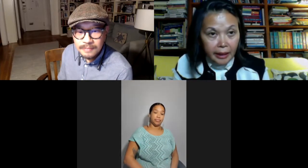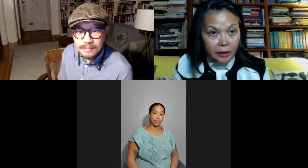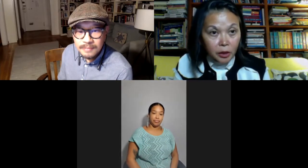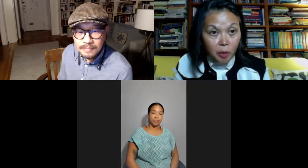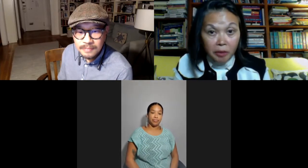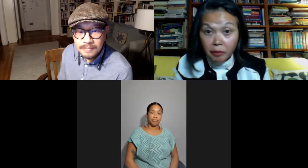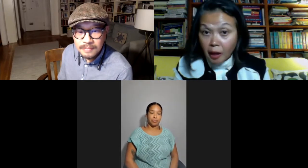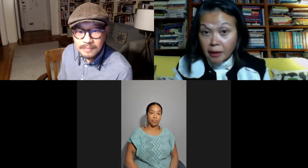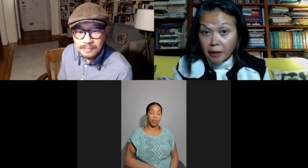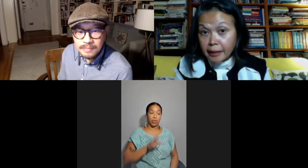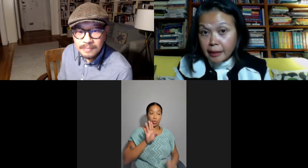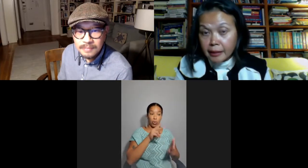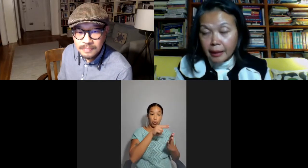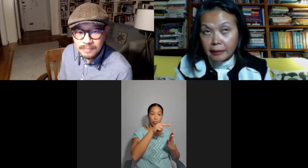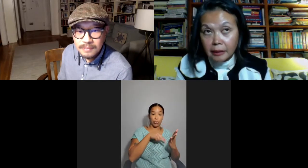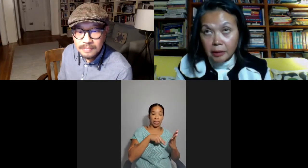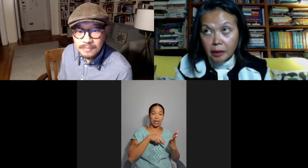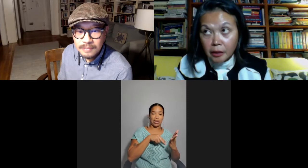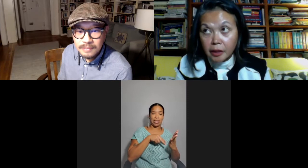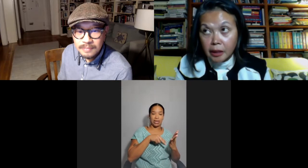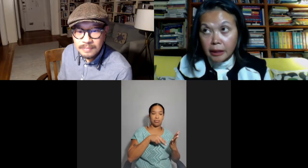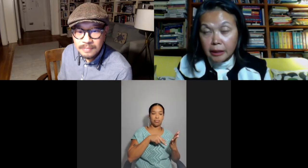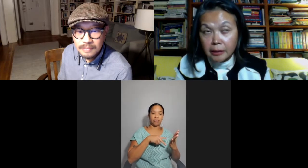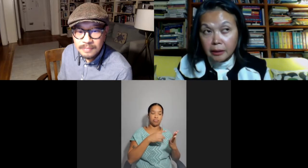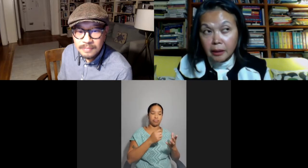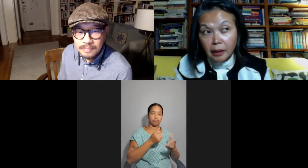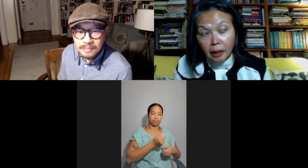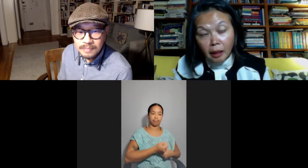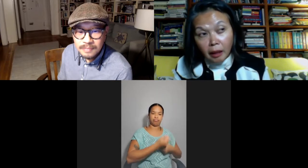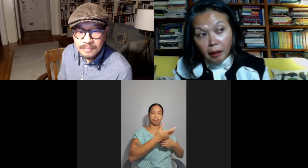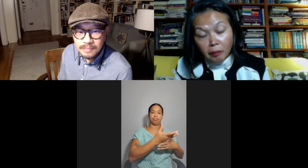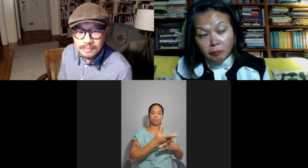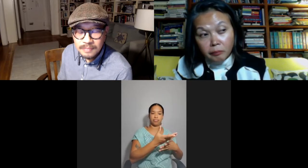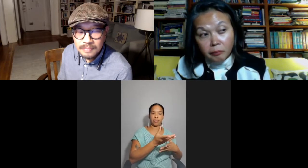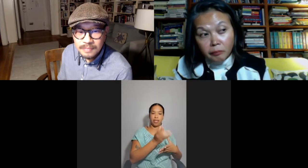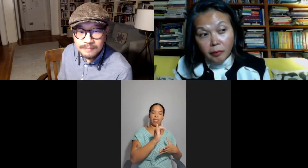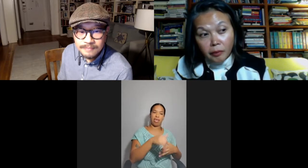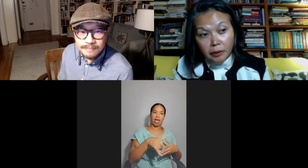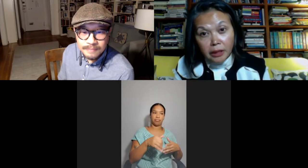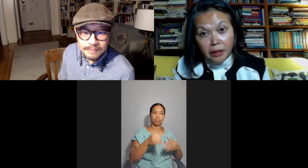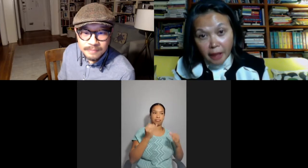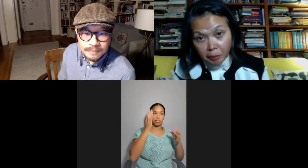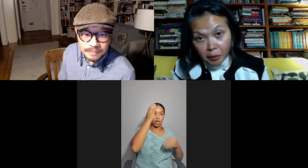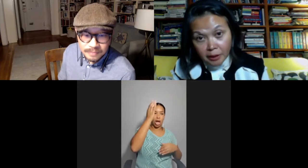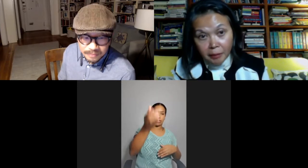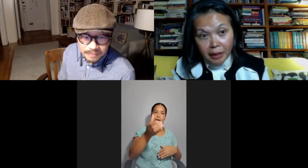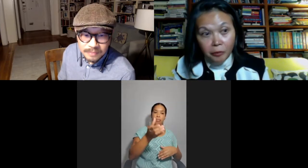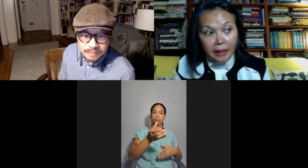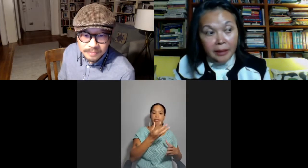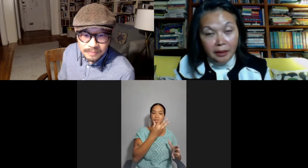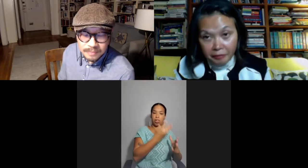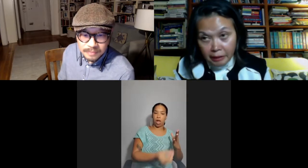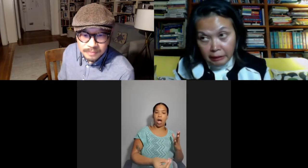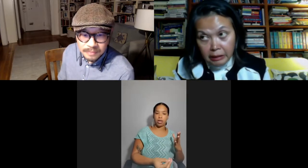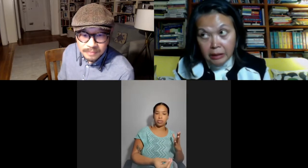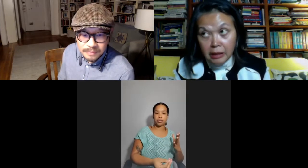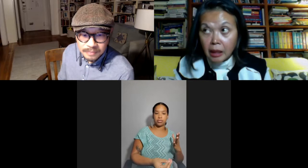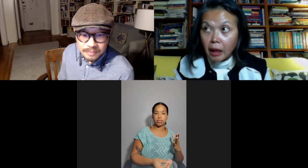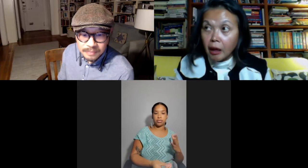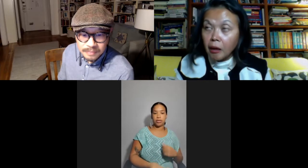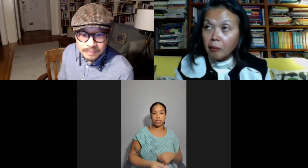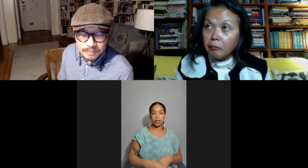did that trope of loss, and I think that does occur in Dear Cyborgs in many ways, and